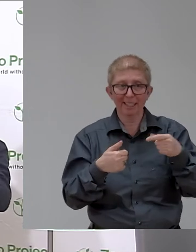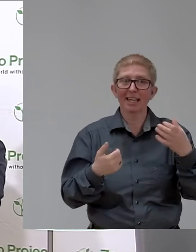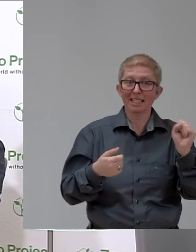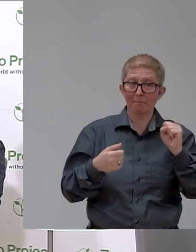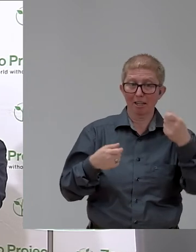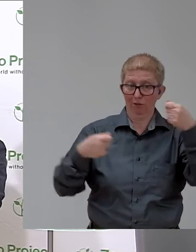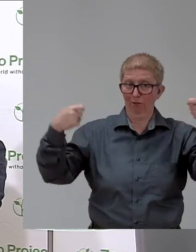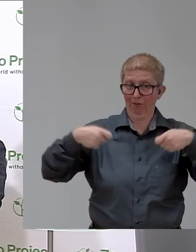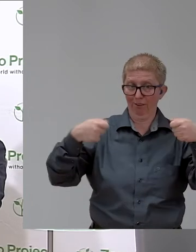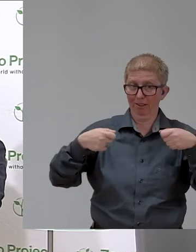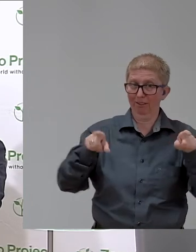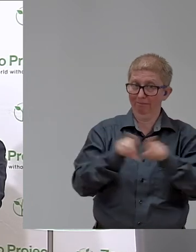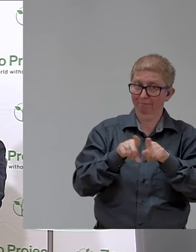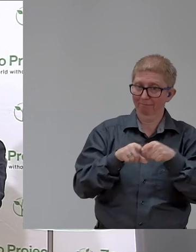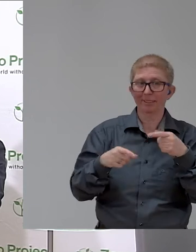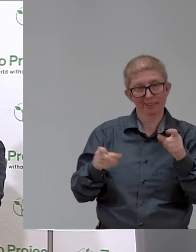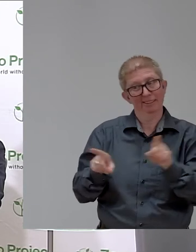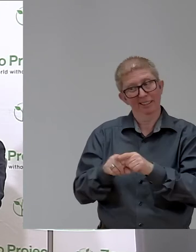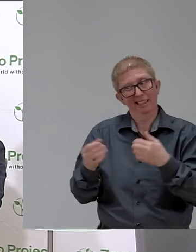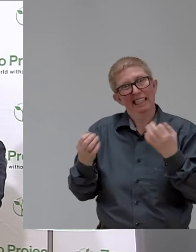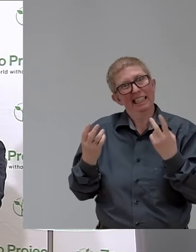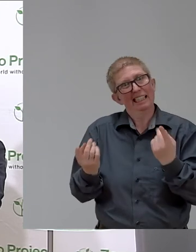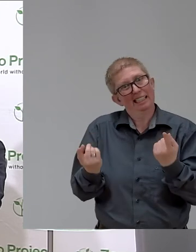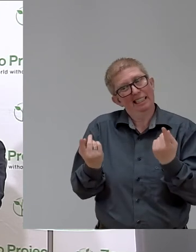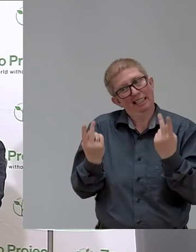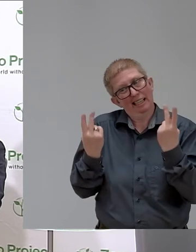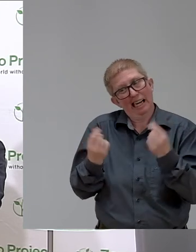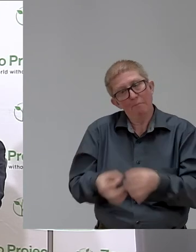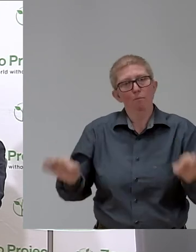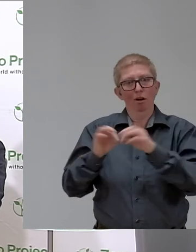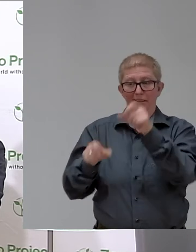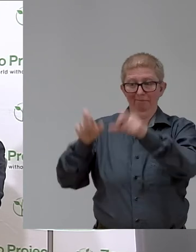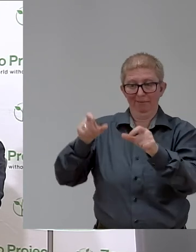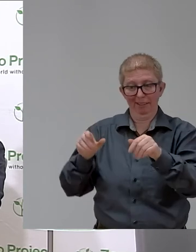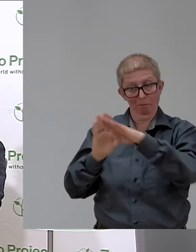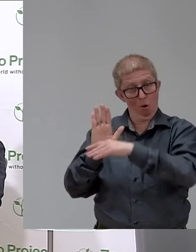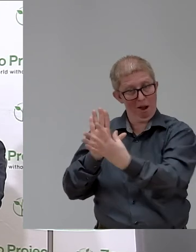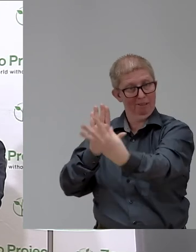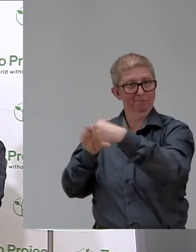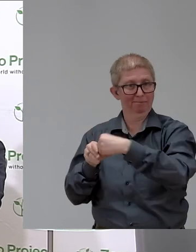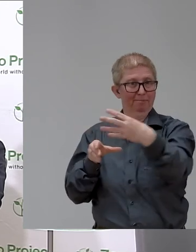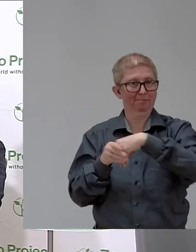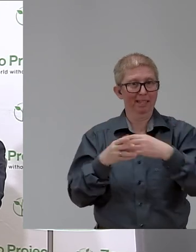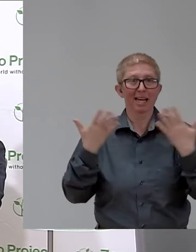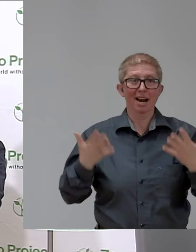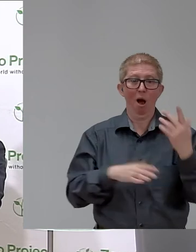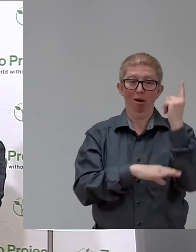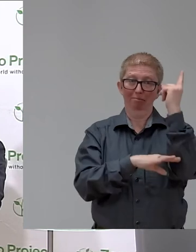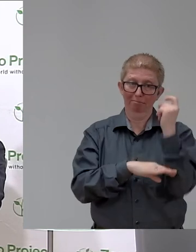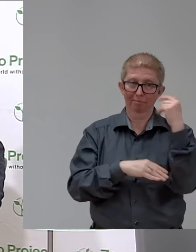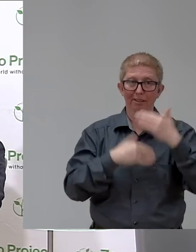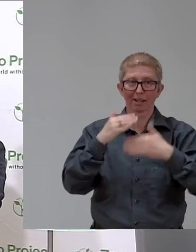kind of supporting this program, because obviously once these projects are ready to replicate, they need support to better